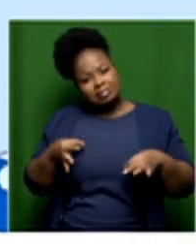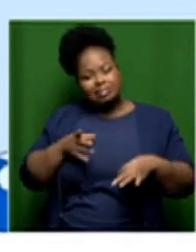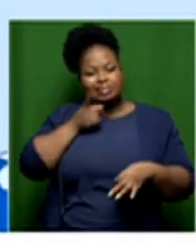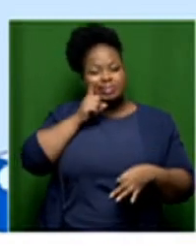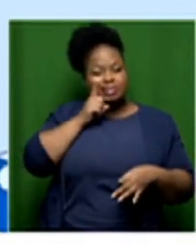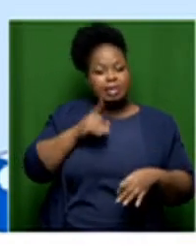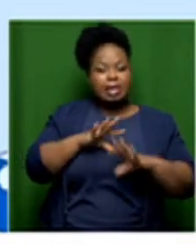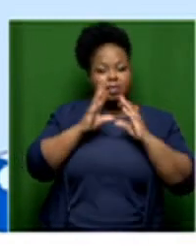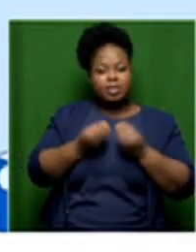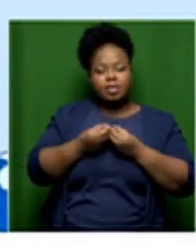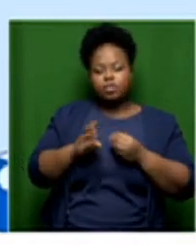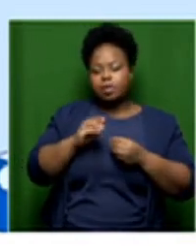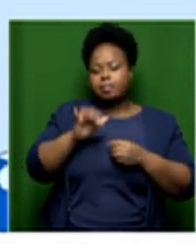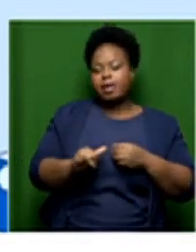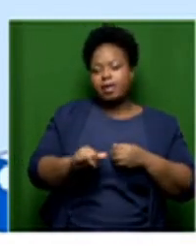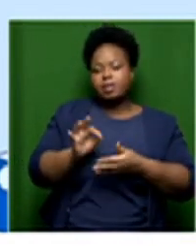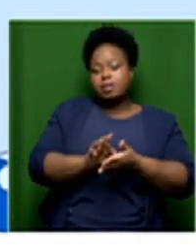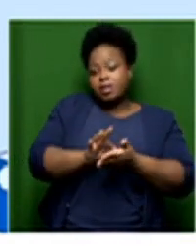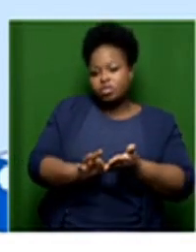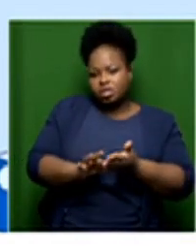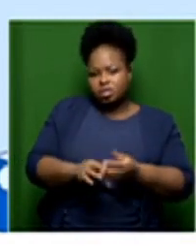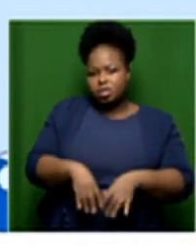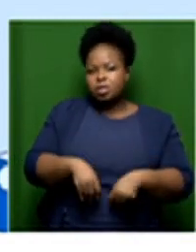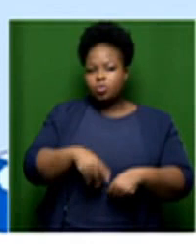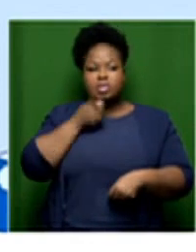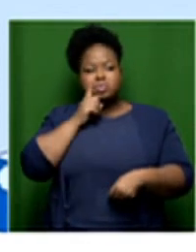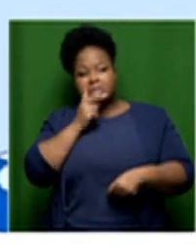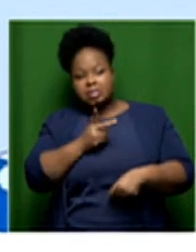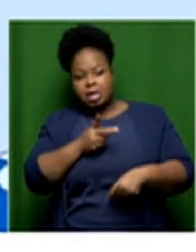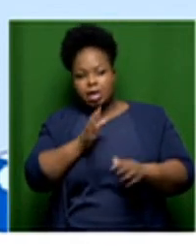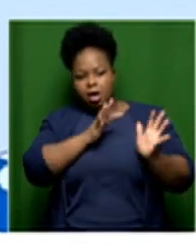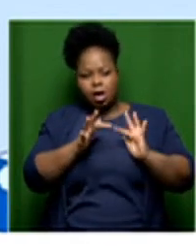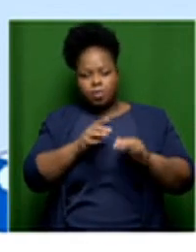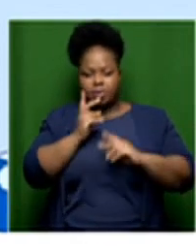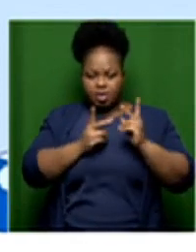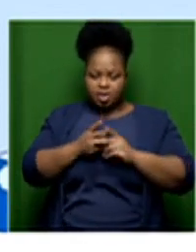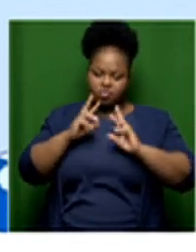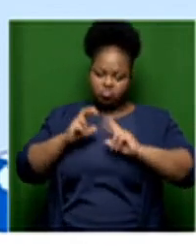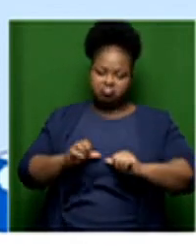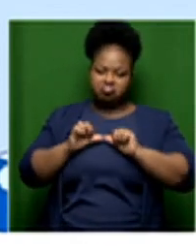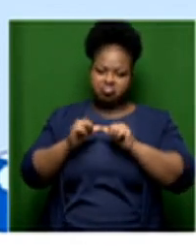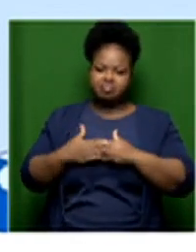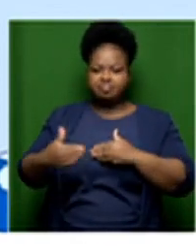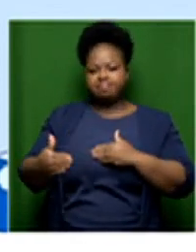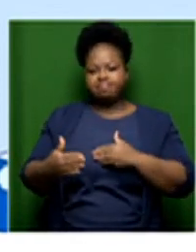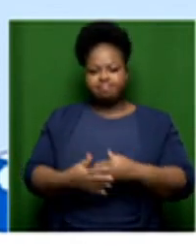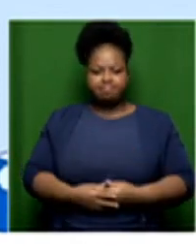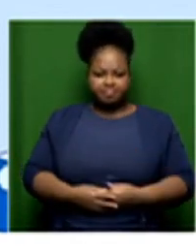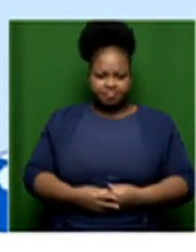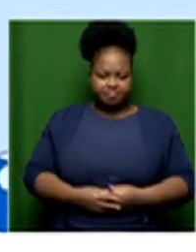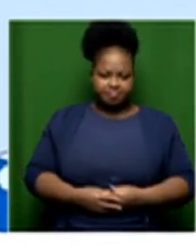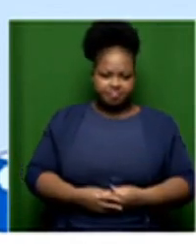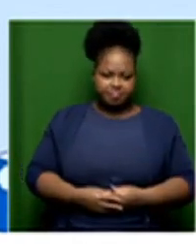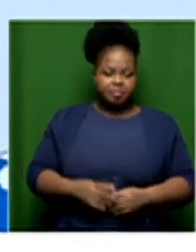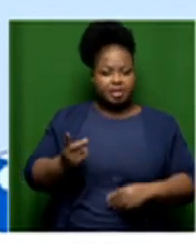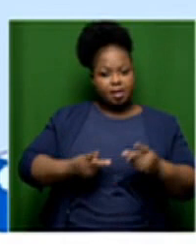the lessons that we've drawn from by-elections, but also including the research that we've done over time, over the general registration